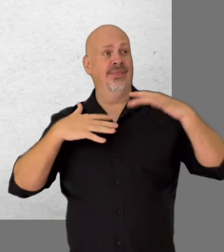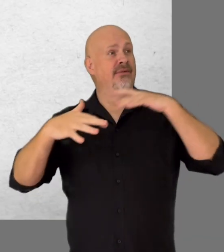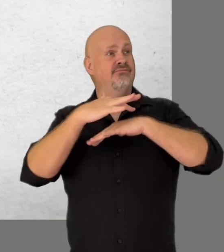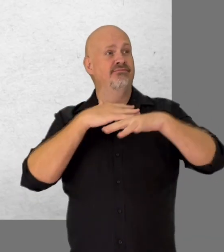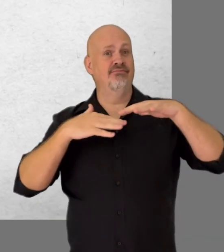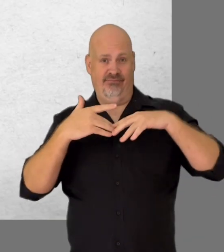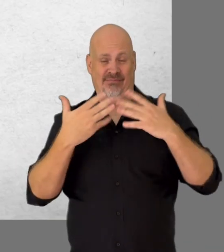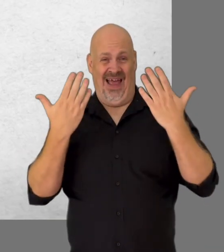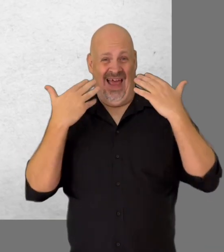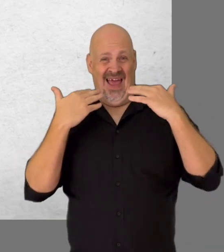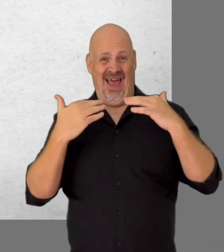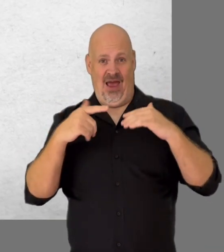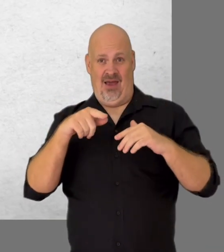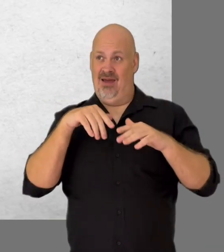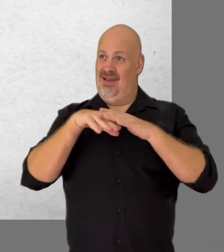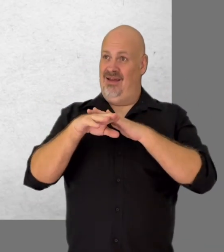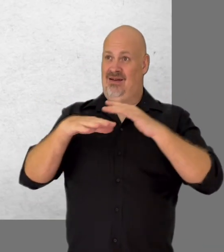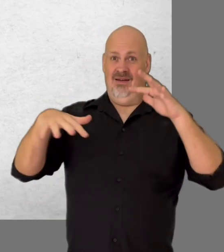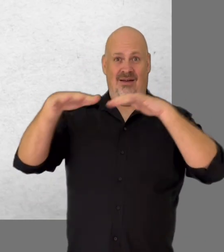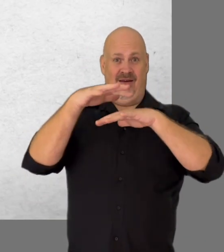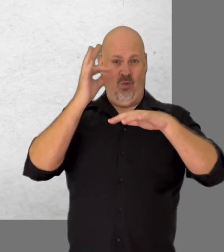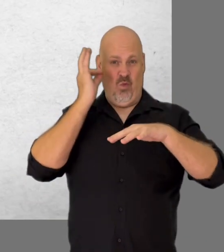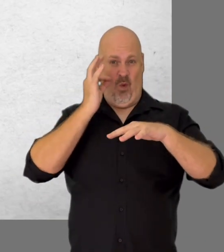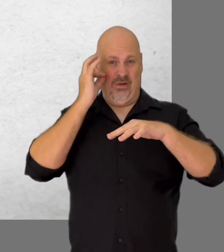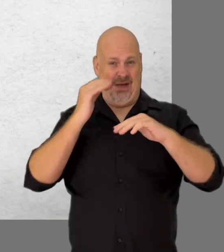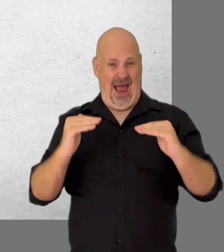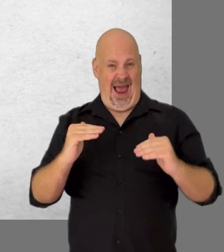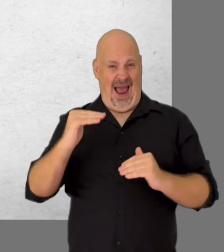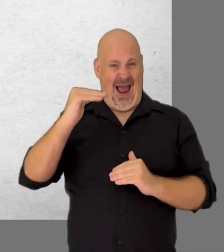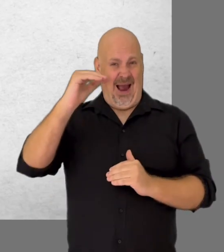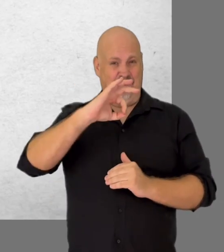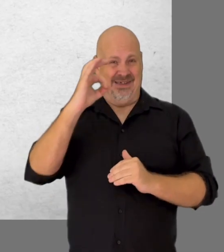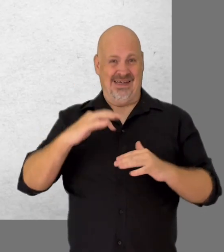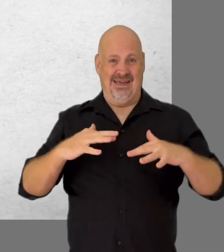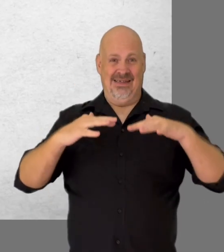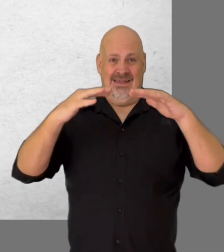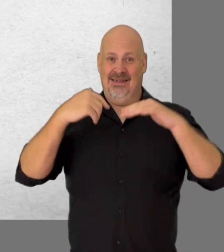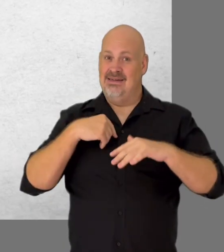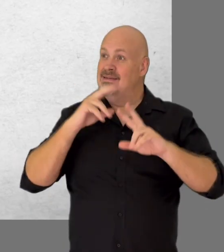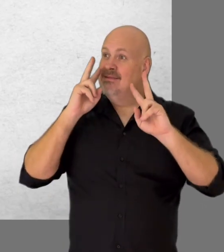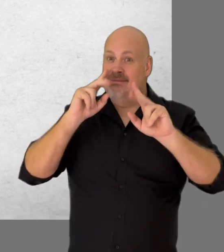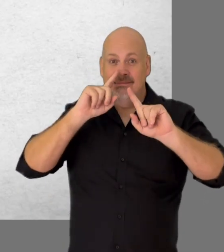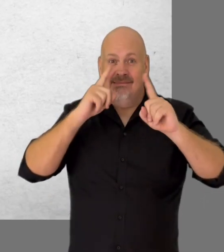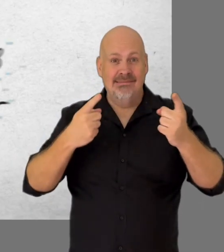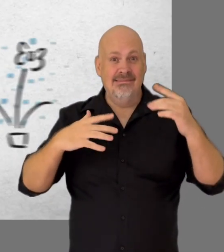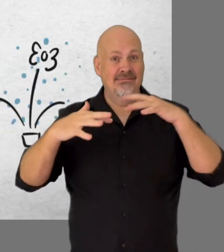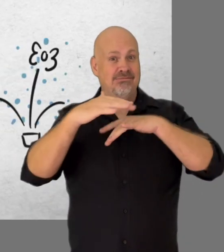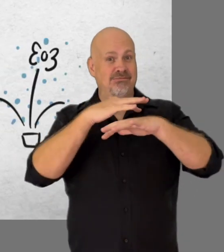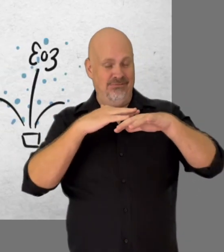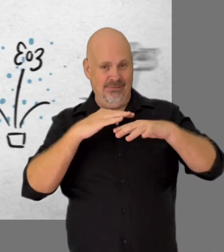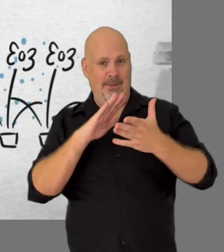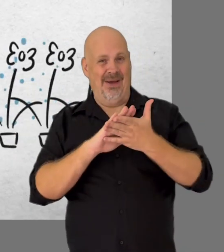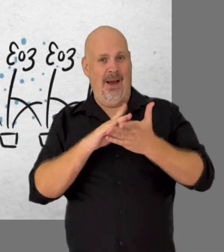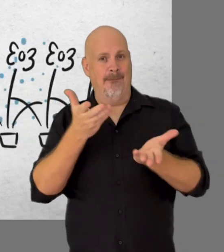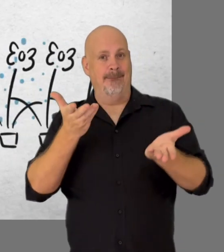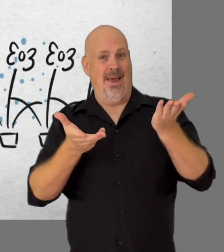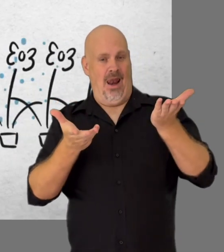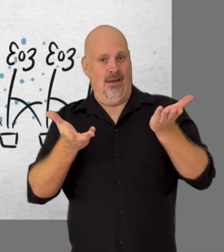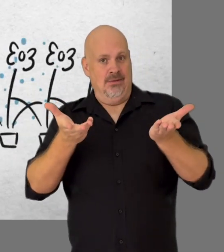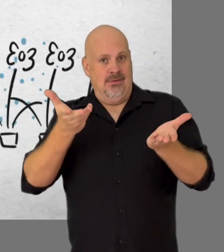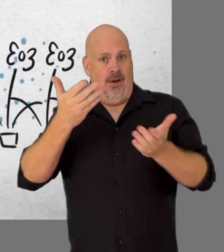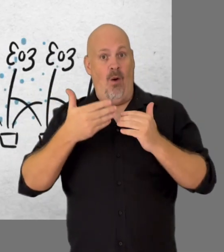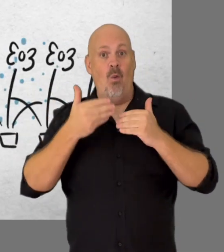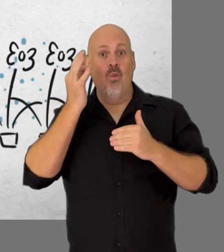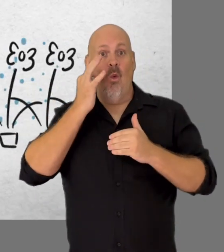plant. All of us produce water vapour as we breathe, or plant breathe. If the number of people, pets or plants